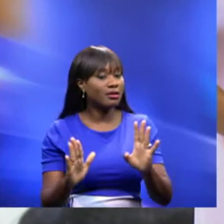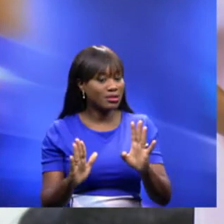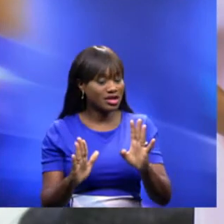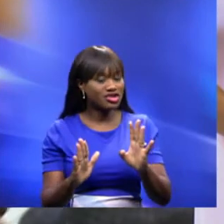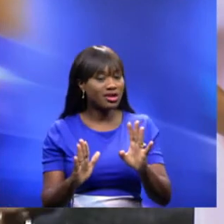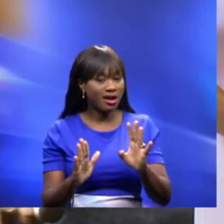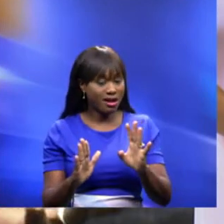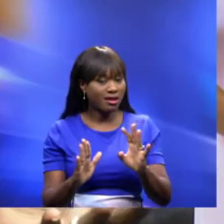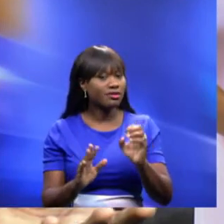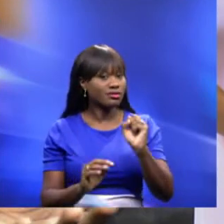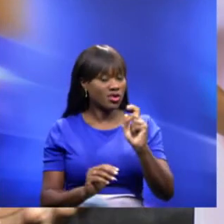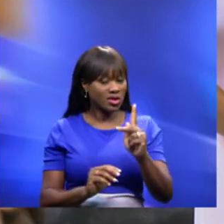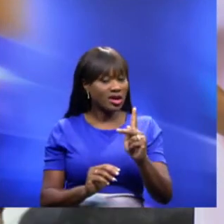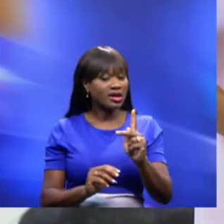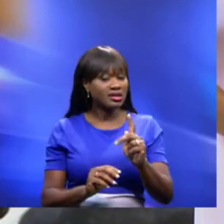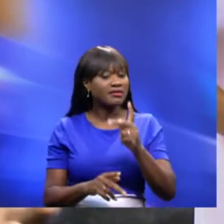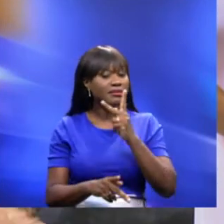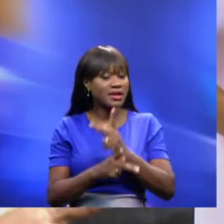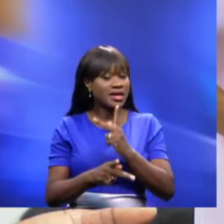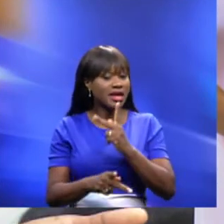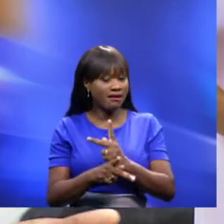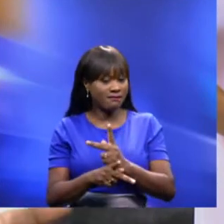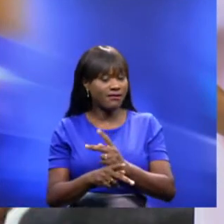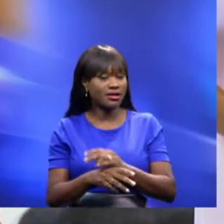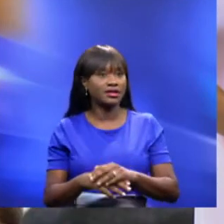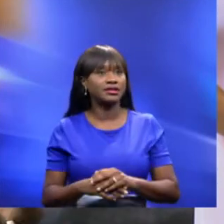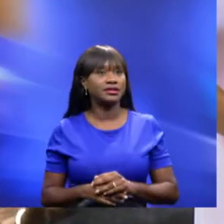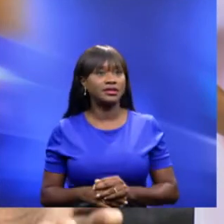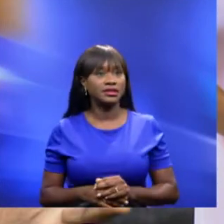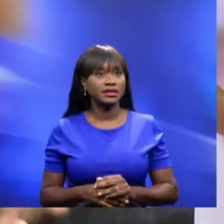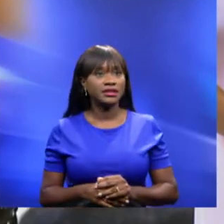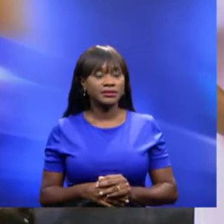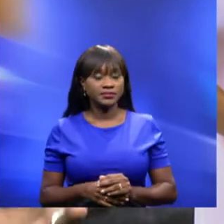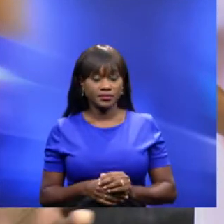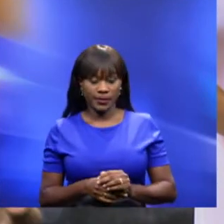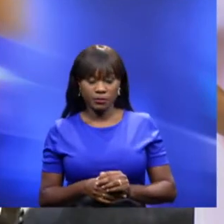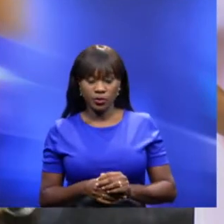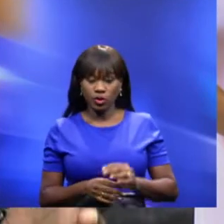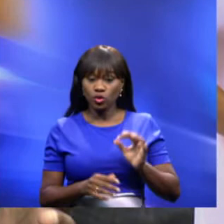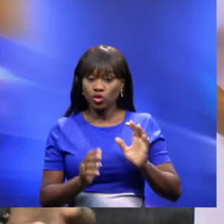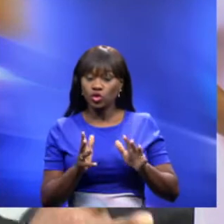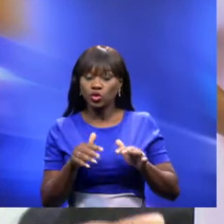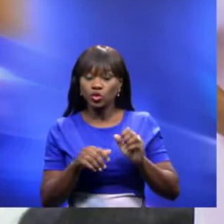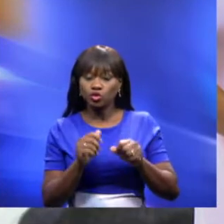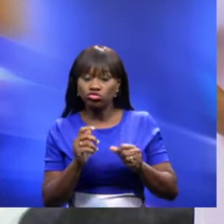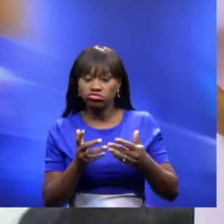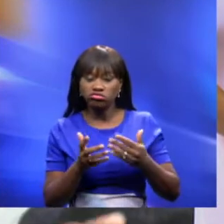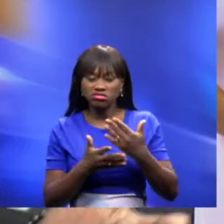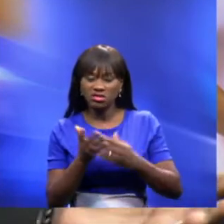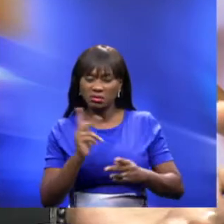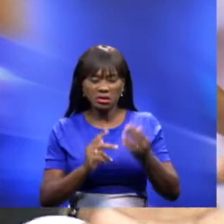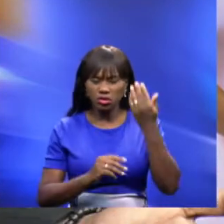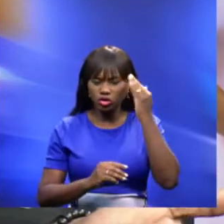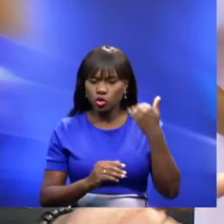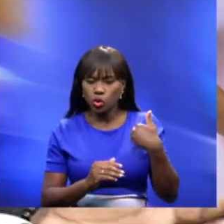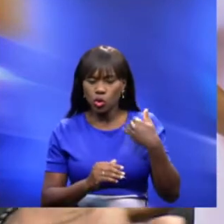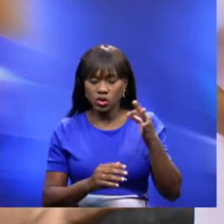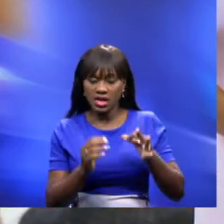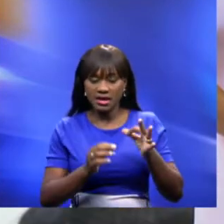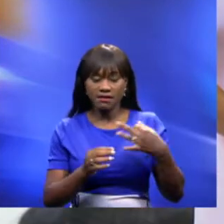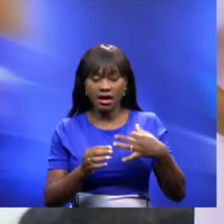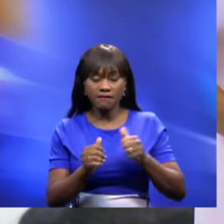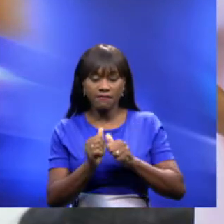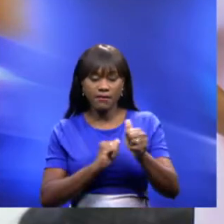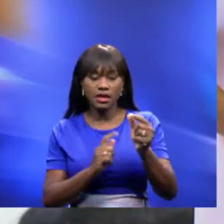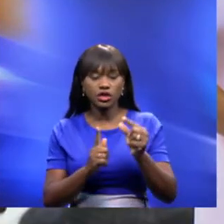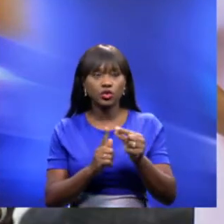fish. Now, to crack passwords, you need to have a database, and that is some of the things that underline that people may not know. If you're trying to